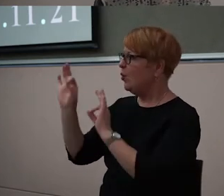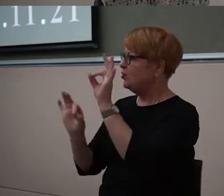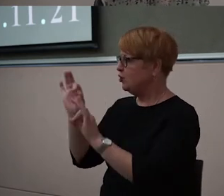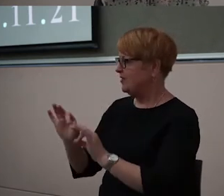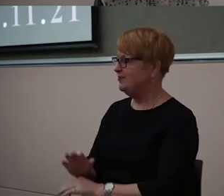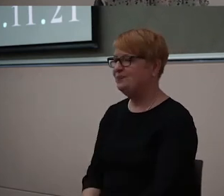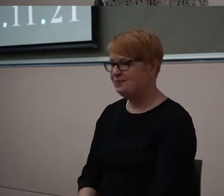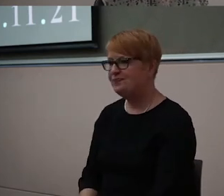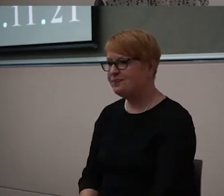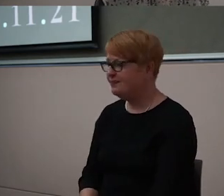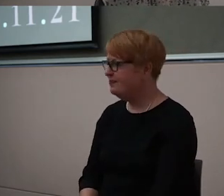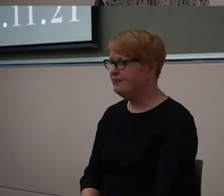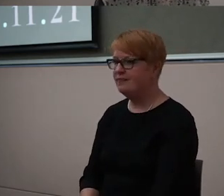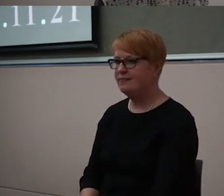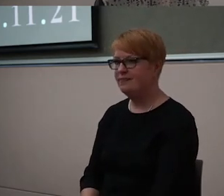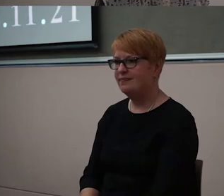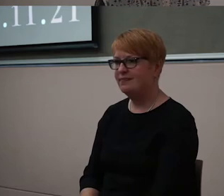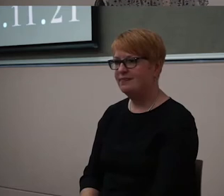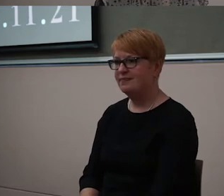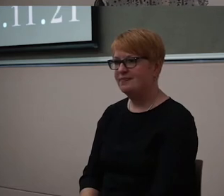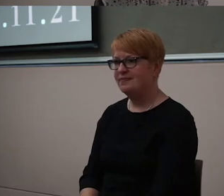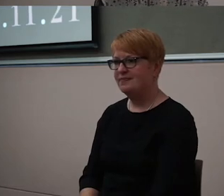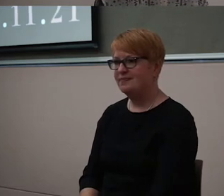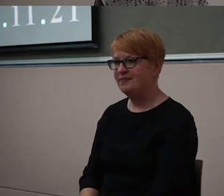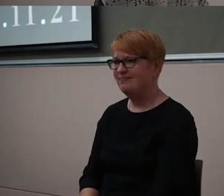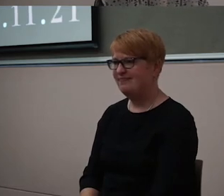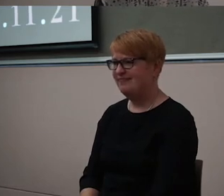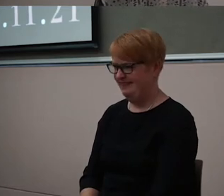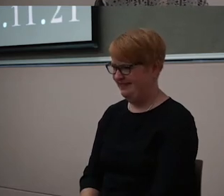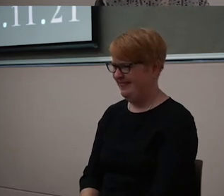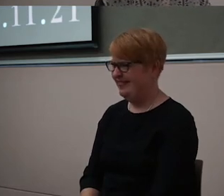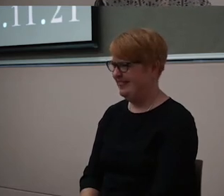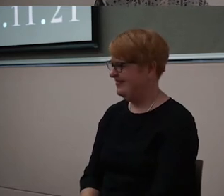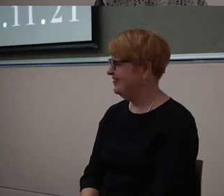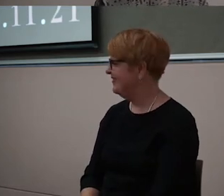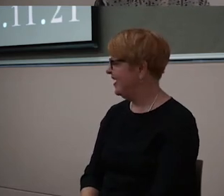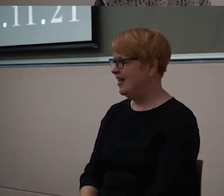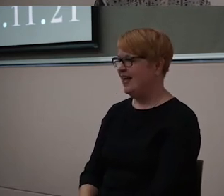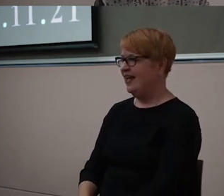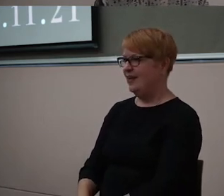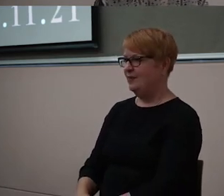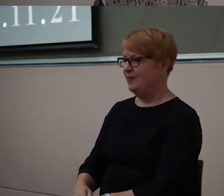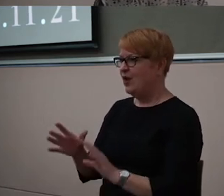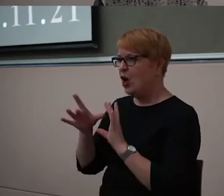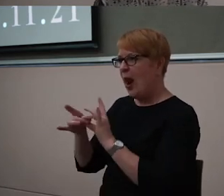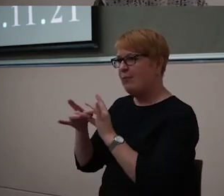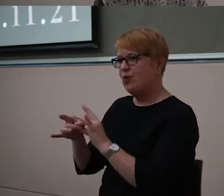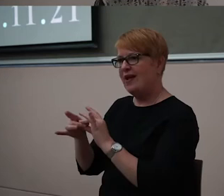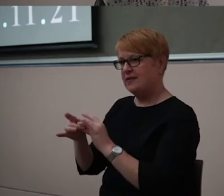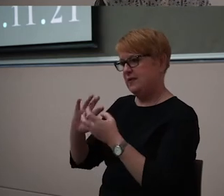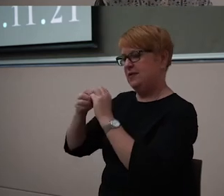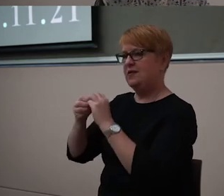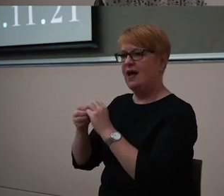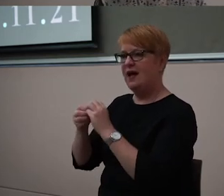questions. Also, the event is recorded by Alina Akbar and her collaborators. Alina